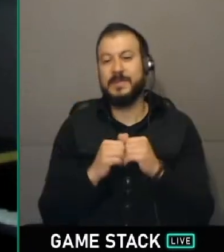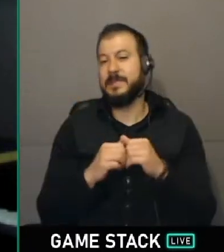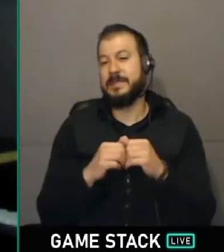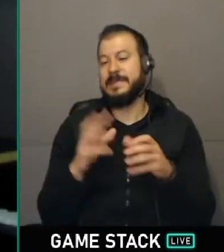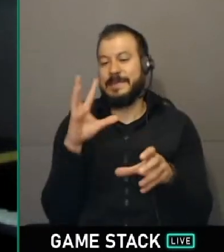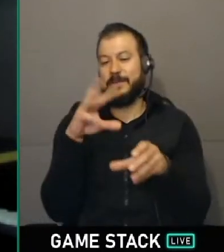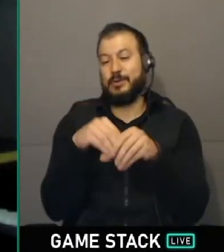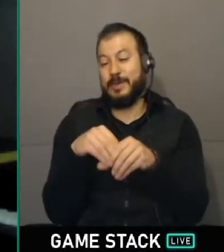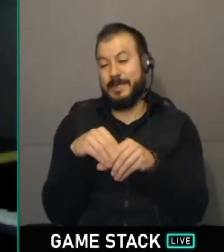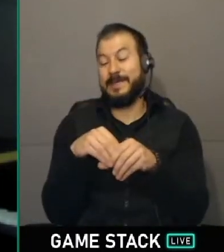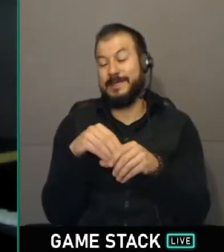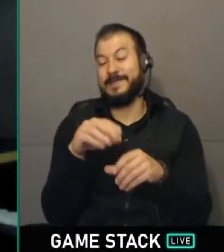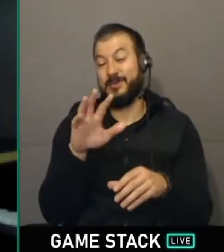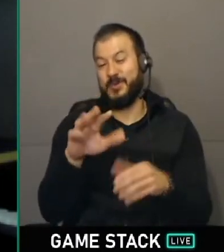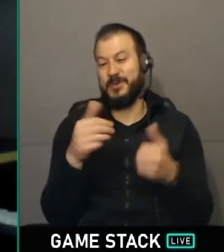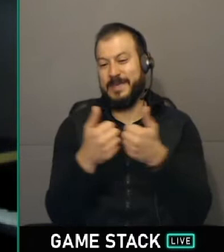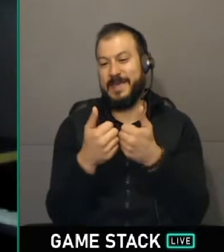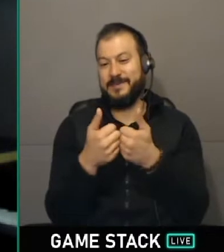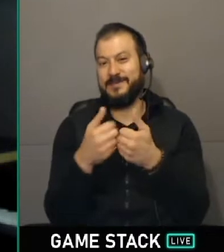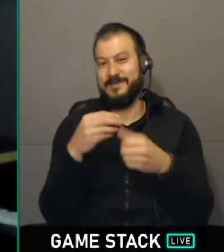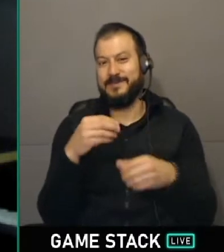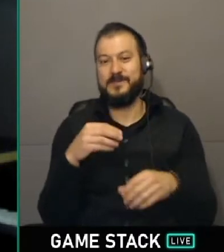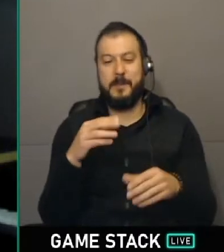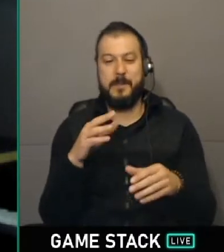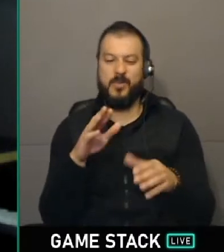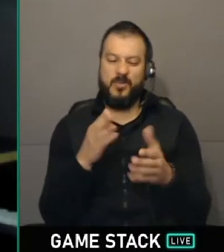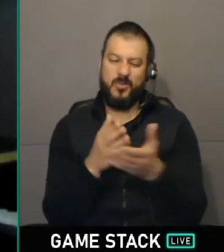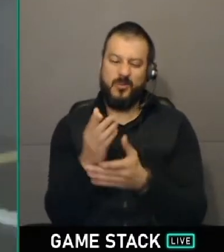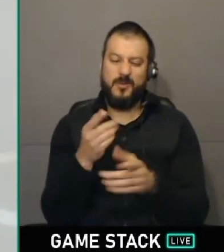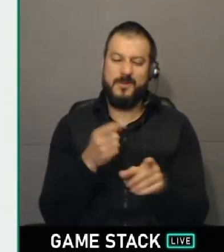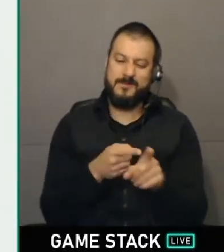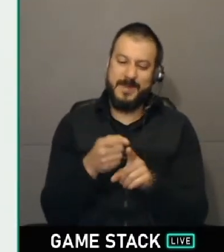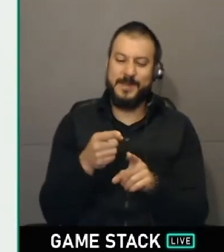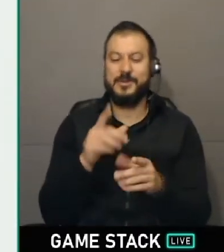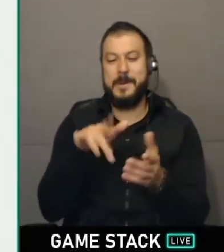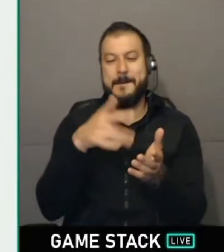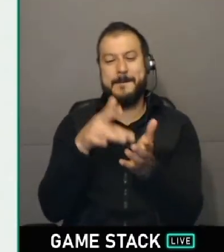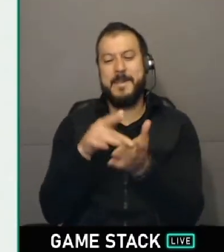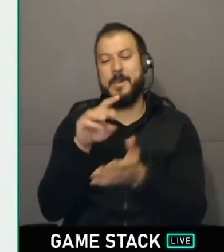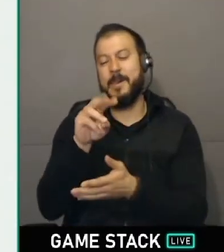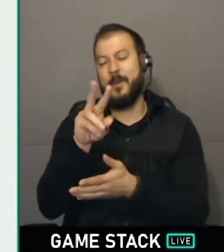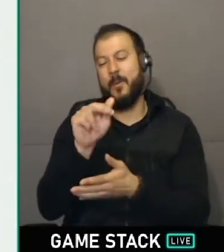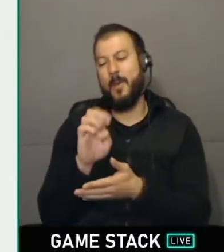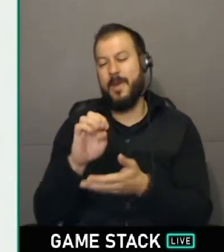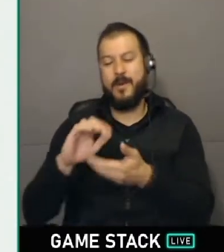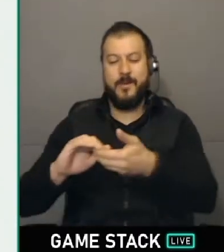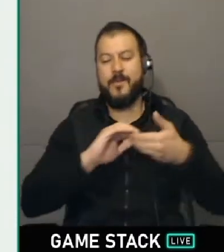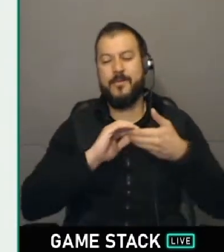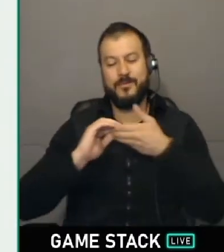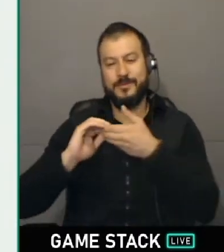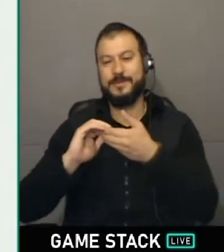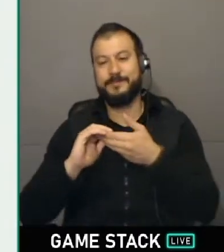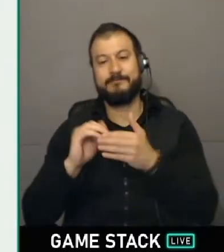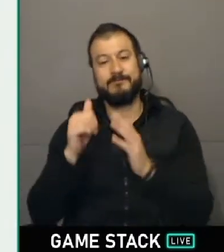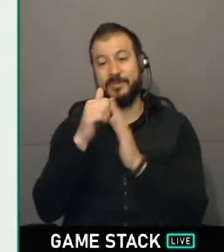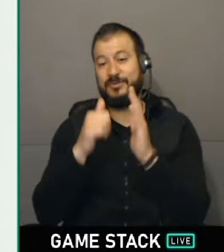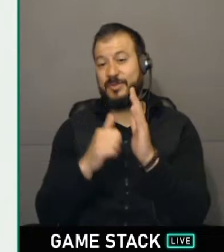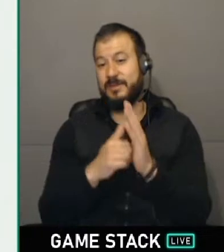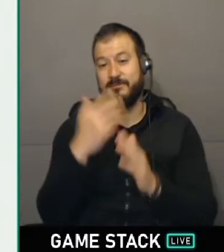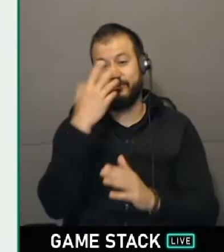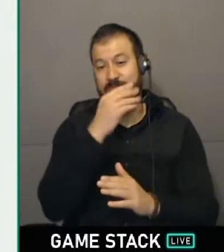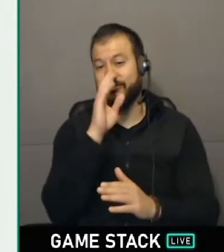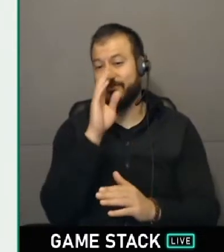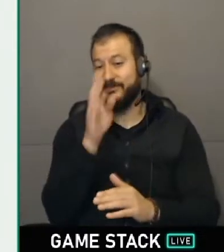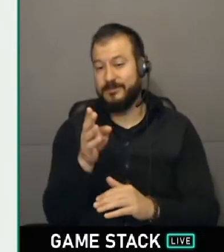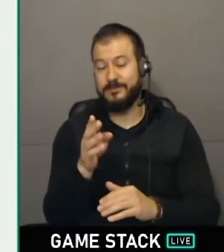your games through our major middleware partners. The agenda for this session is pretty simple. We'll talk about